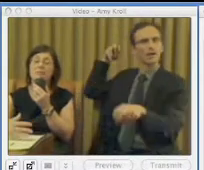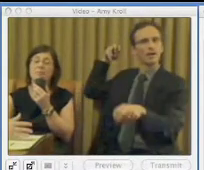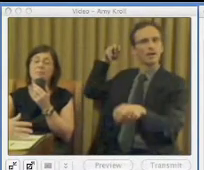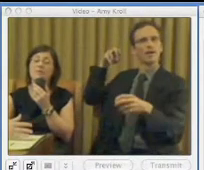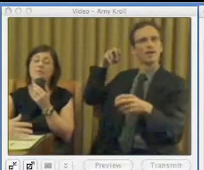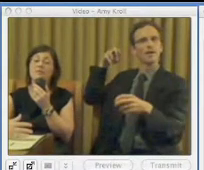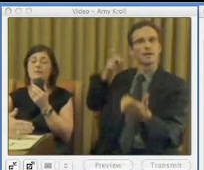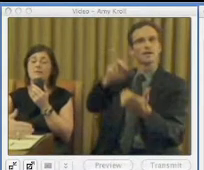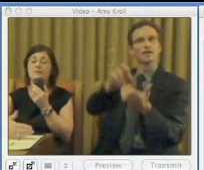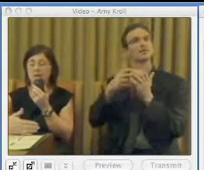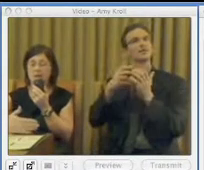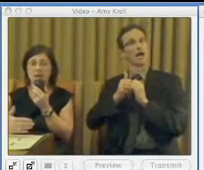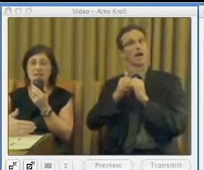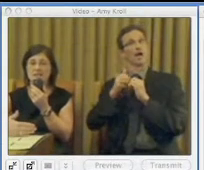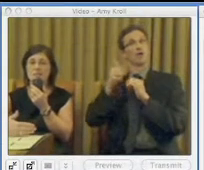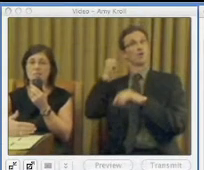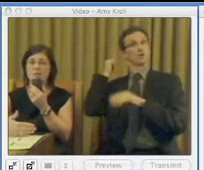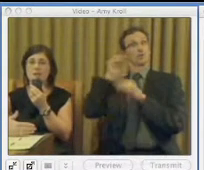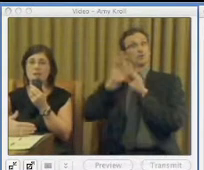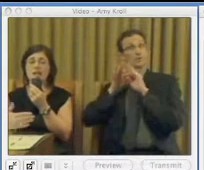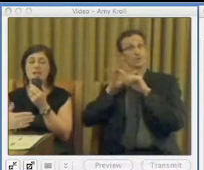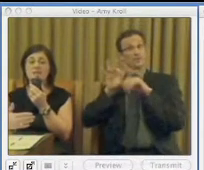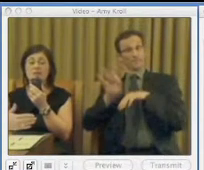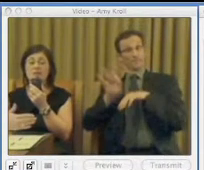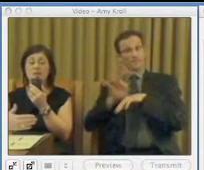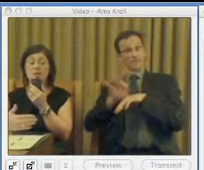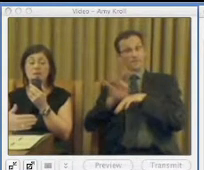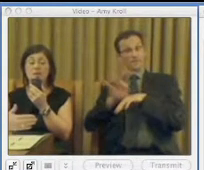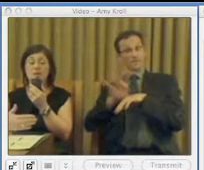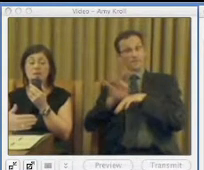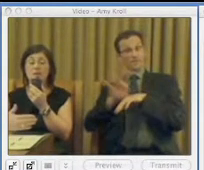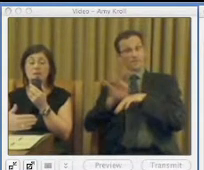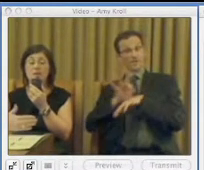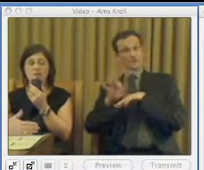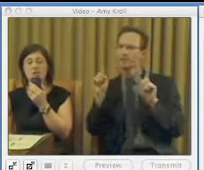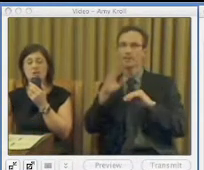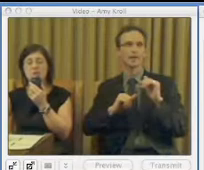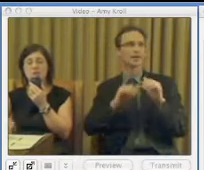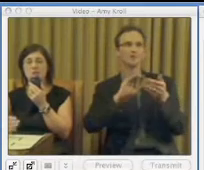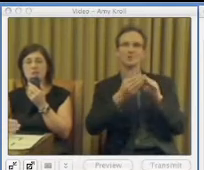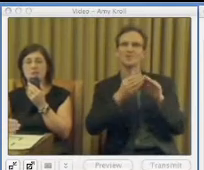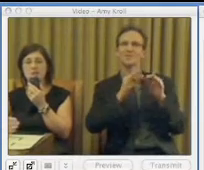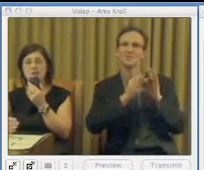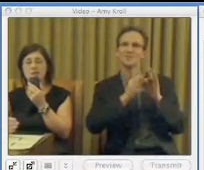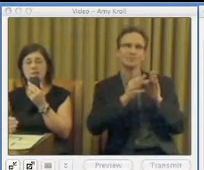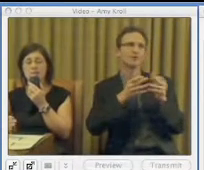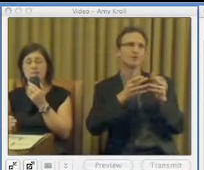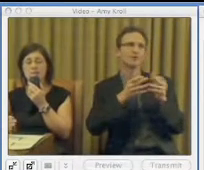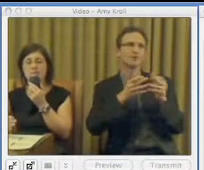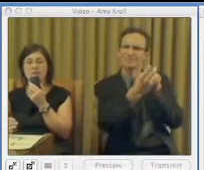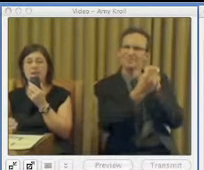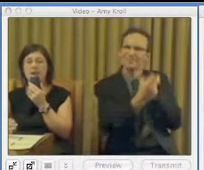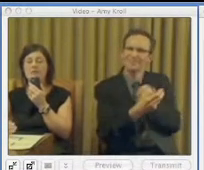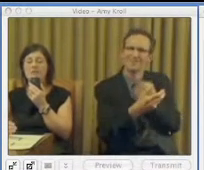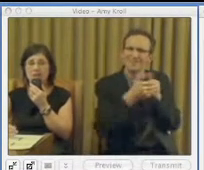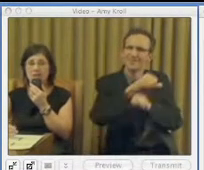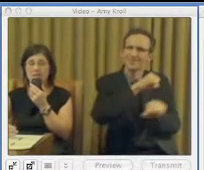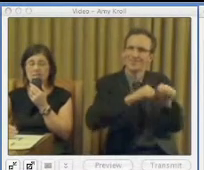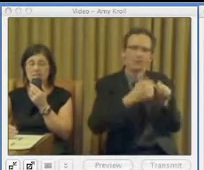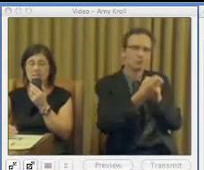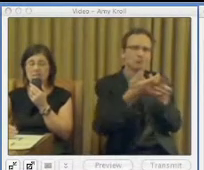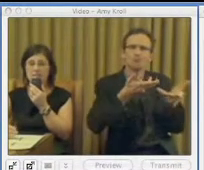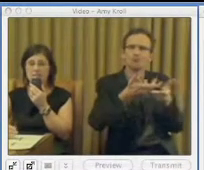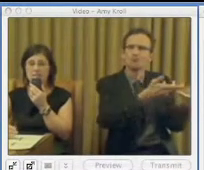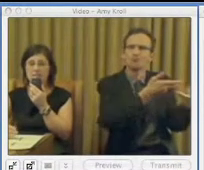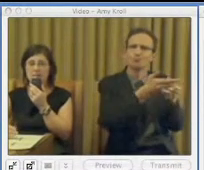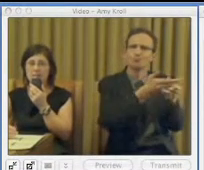they perform their function as an interpreter is very different from a community interpreter because